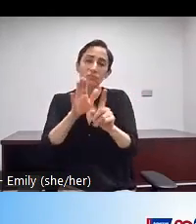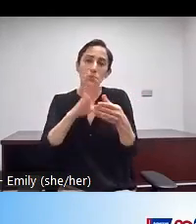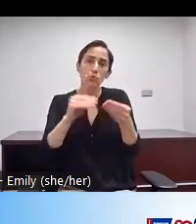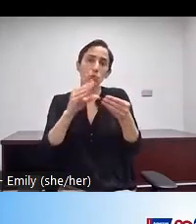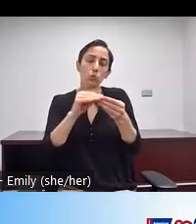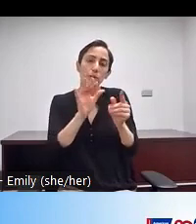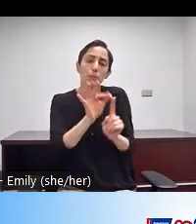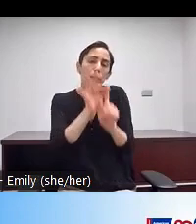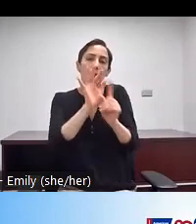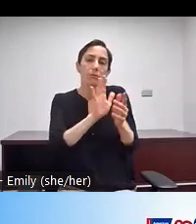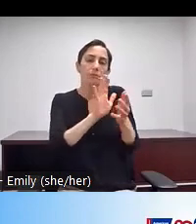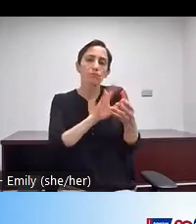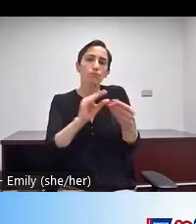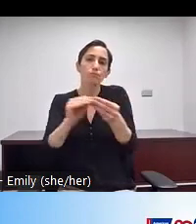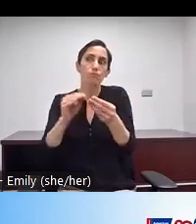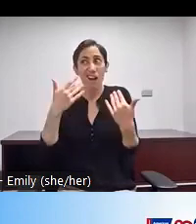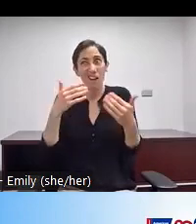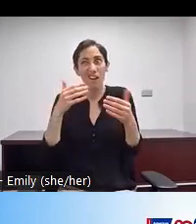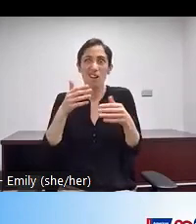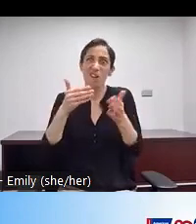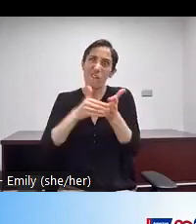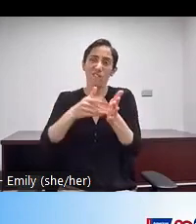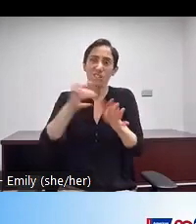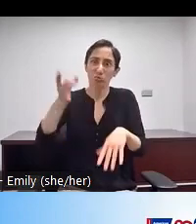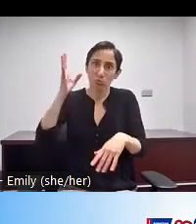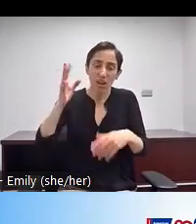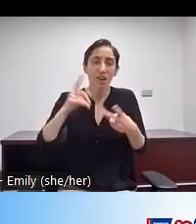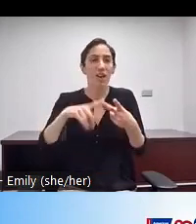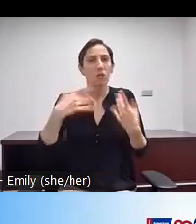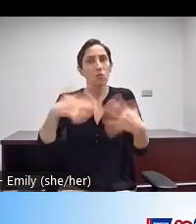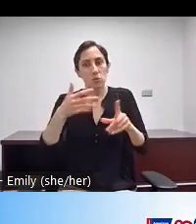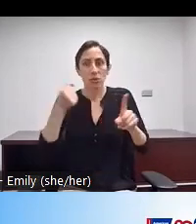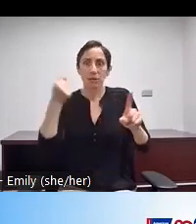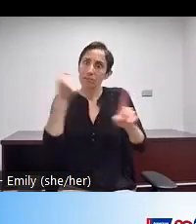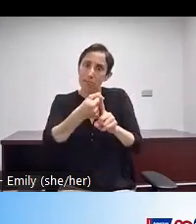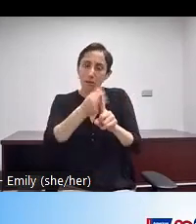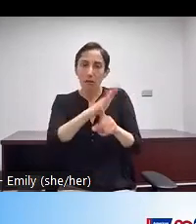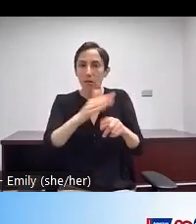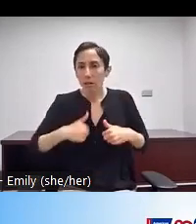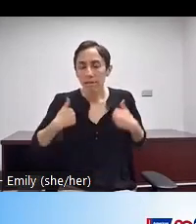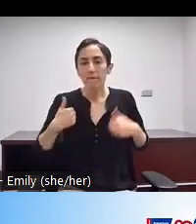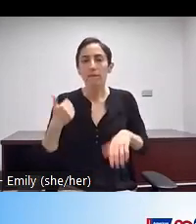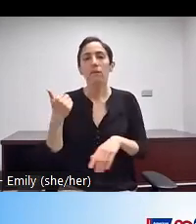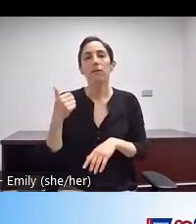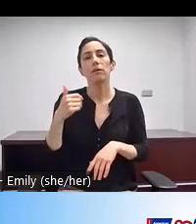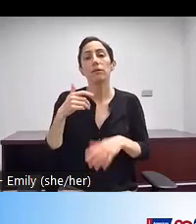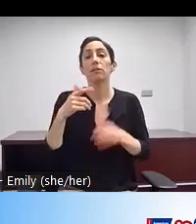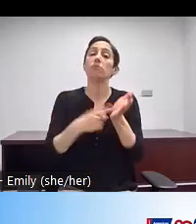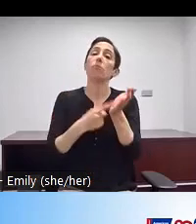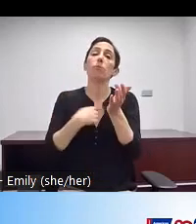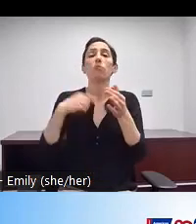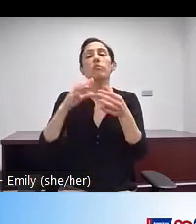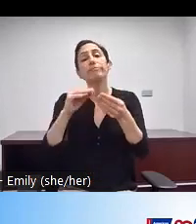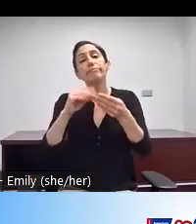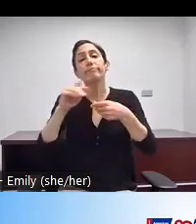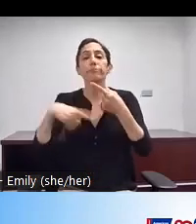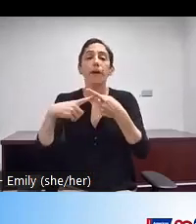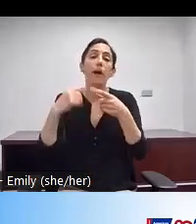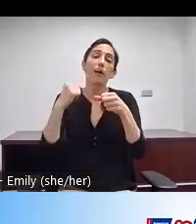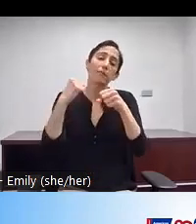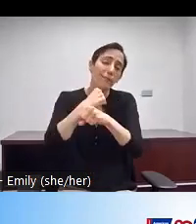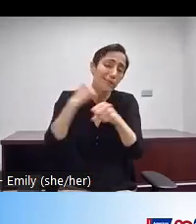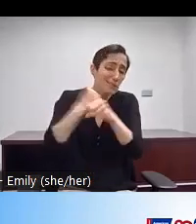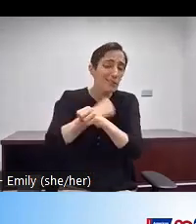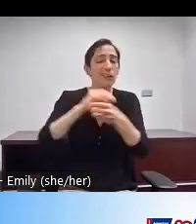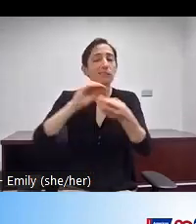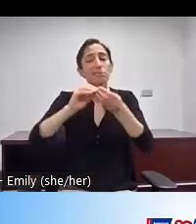and traumatic and impactful. And sometimes when we talk about the statistics and these